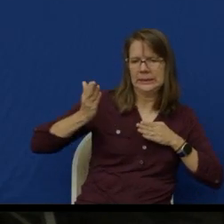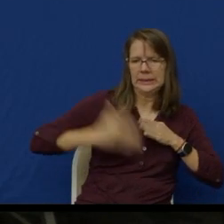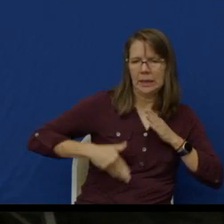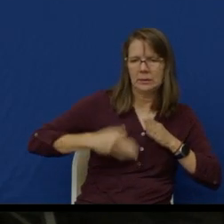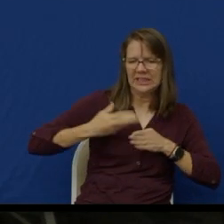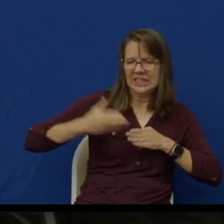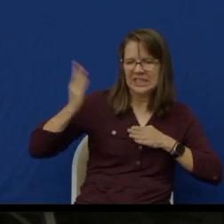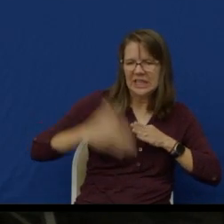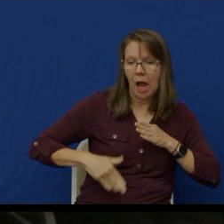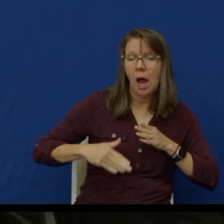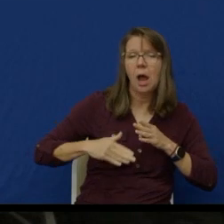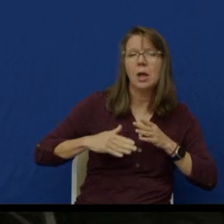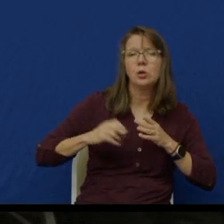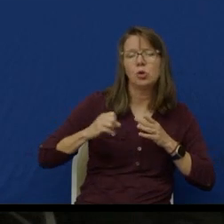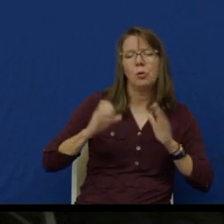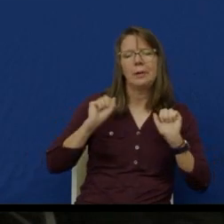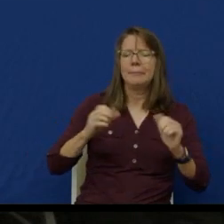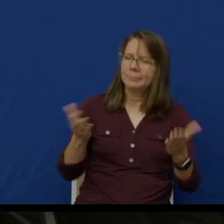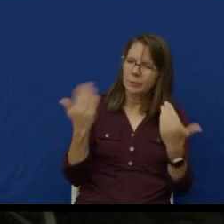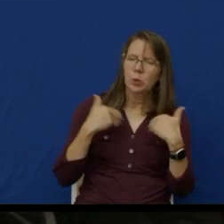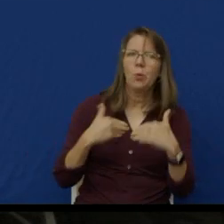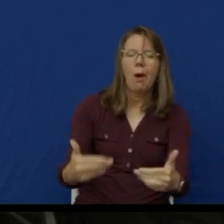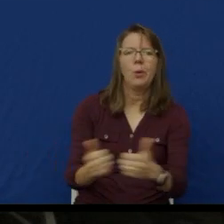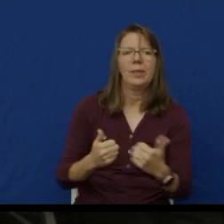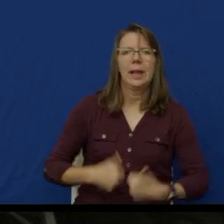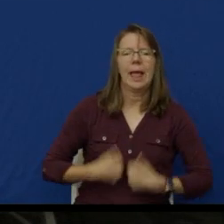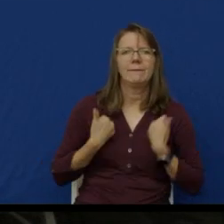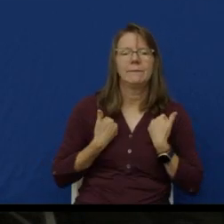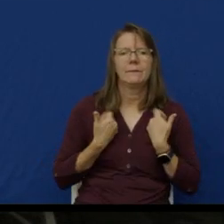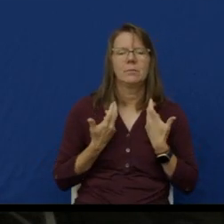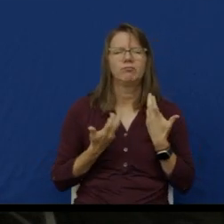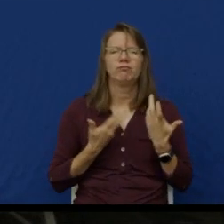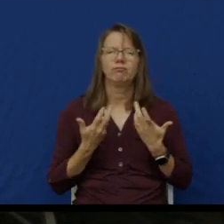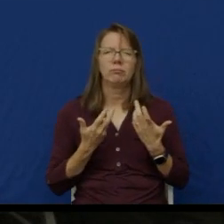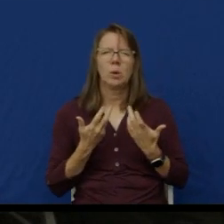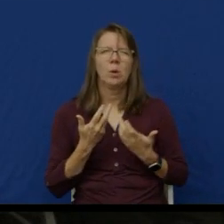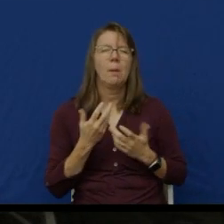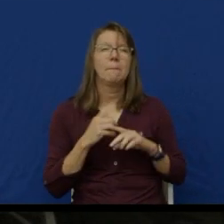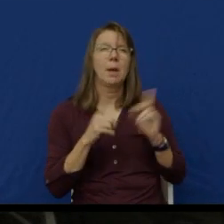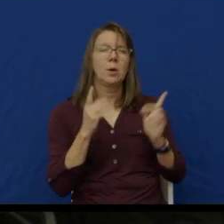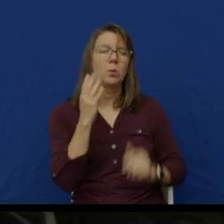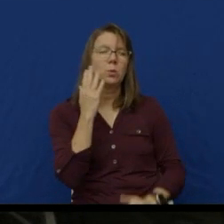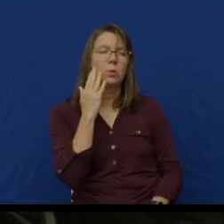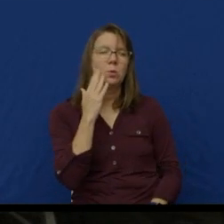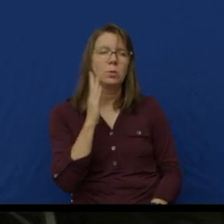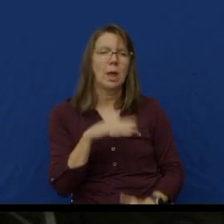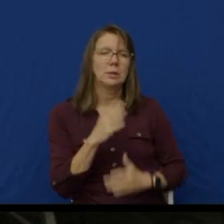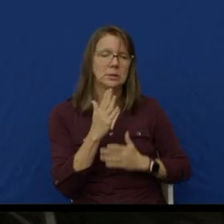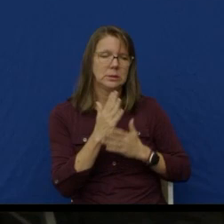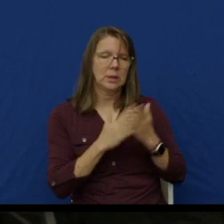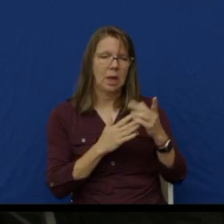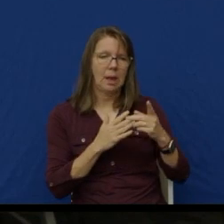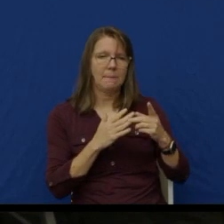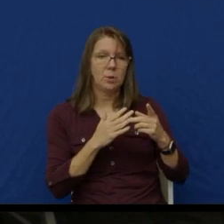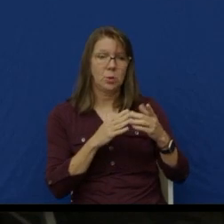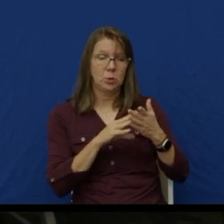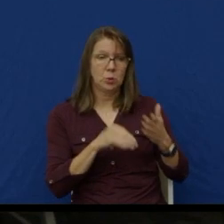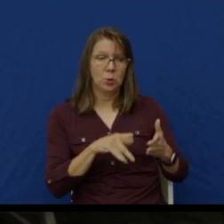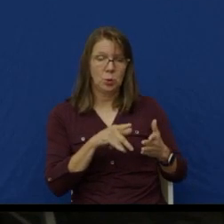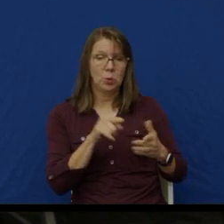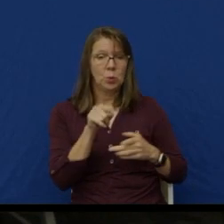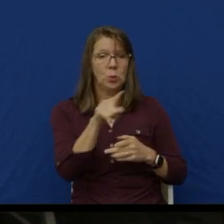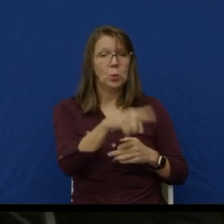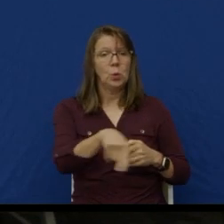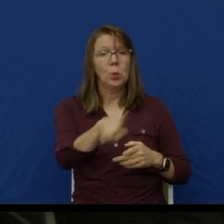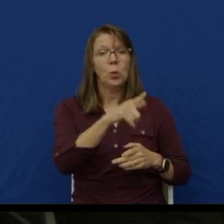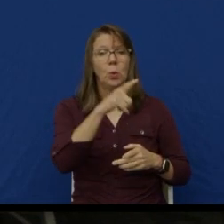their lives. But we know that some students who've been involved in some of the United We Learn work